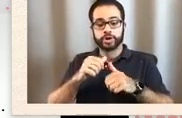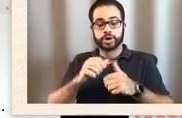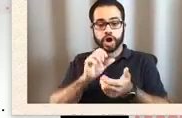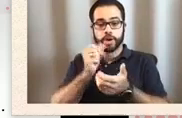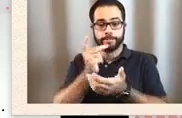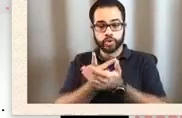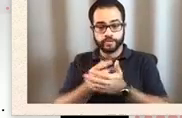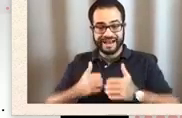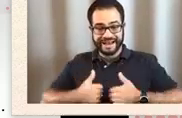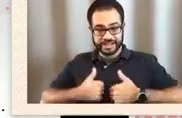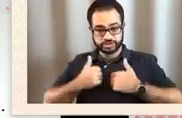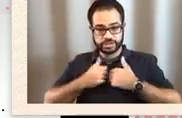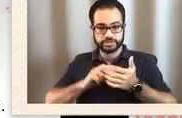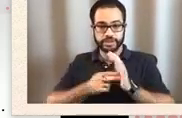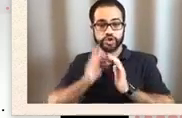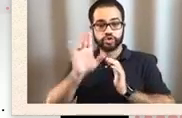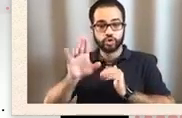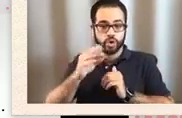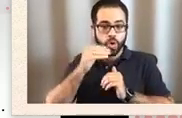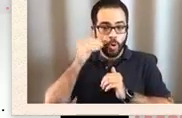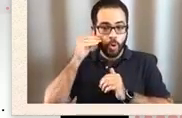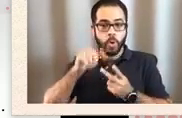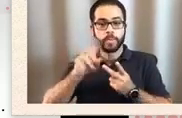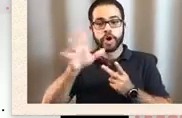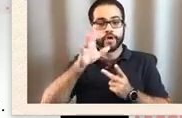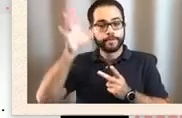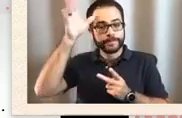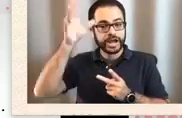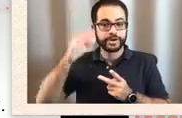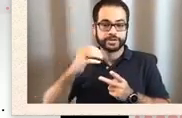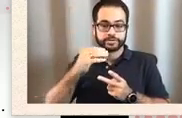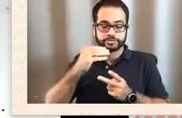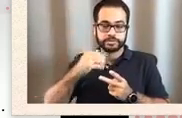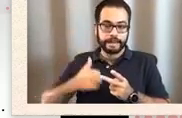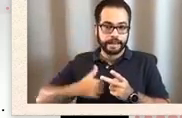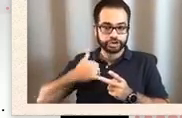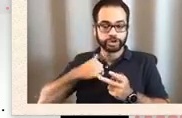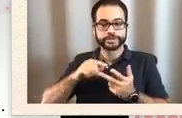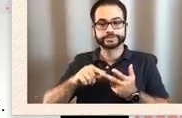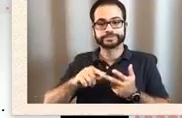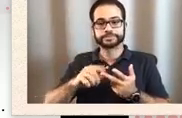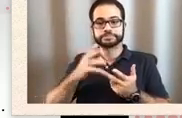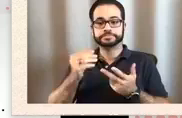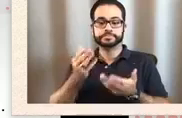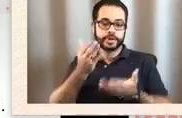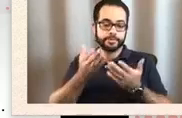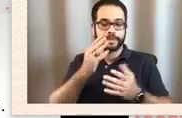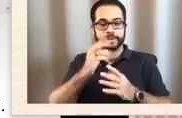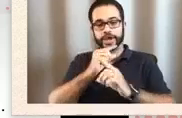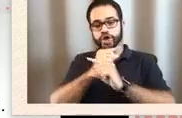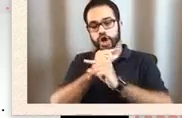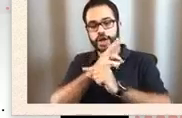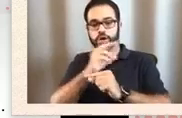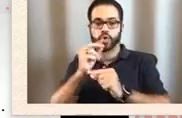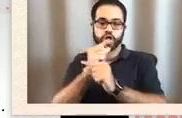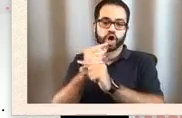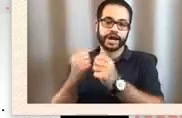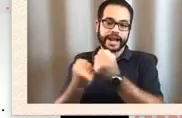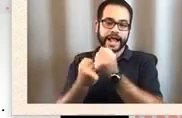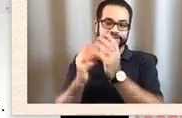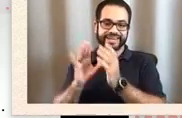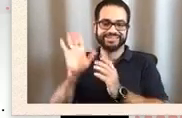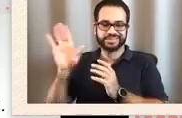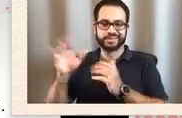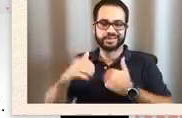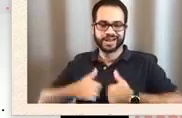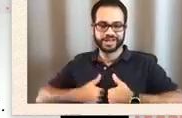address, your parent's address, and if applicable, your guardian or your guardian advocate's address. And these are